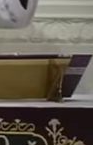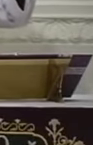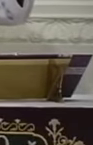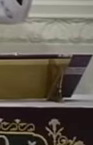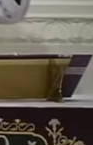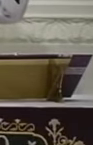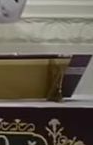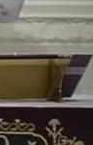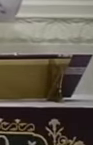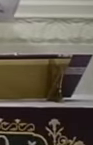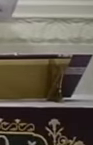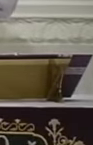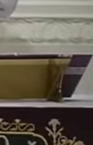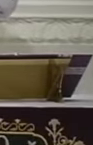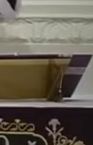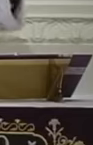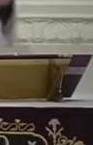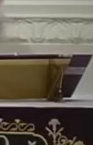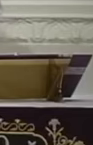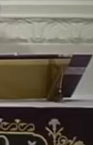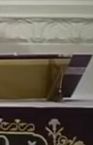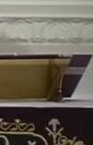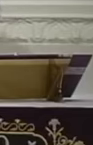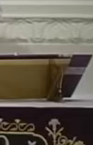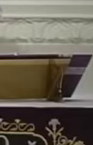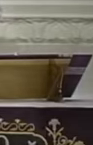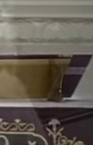rebirth in Jesus Christ our Lord.